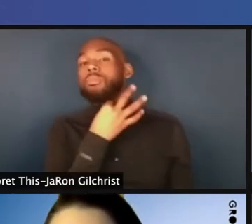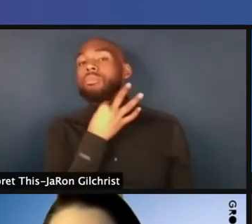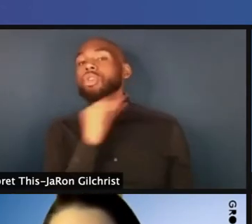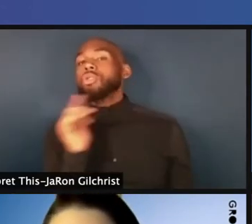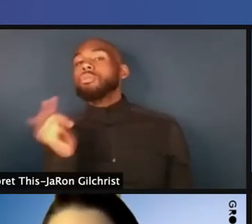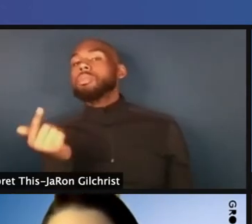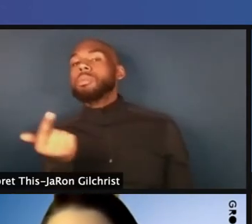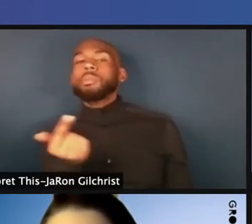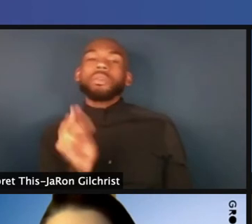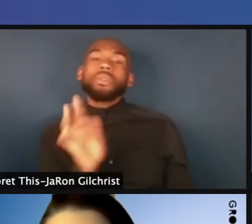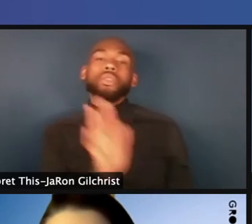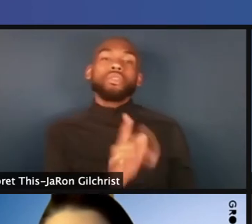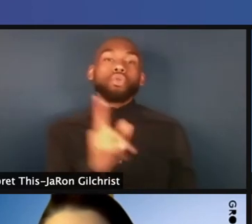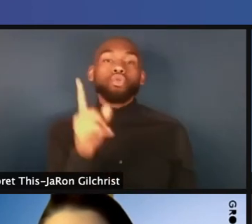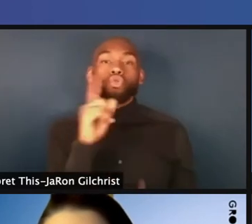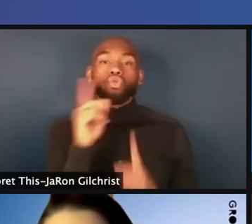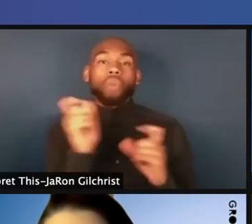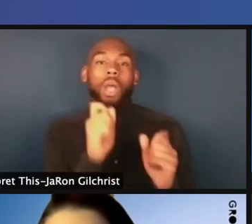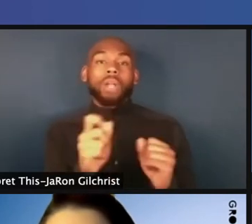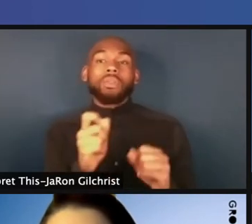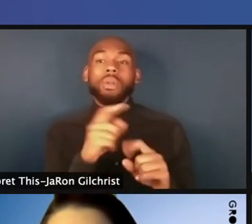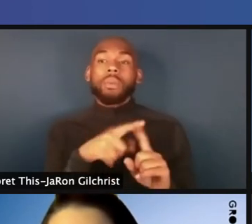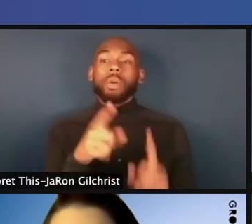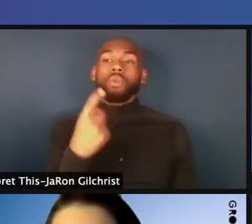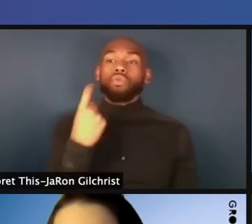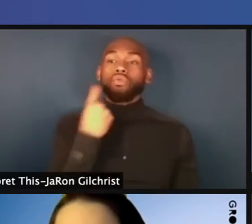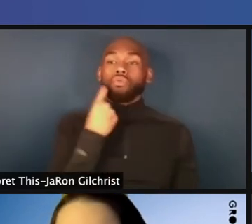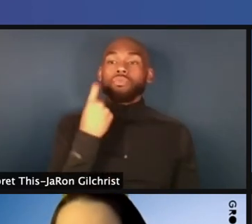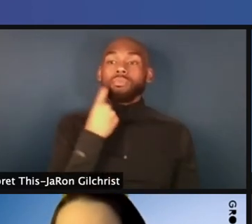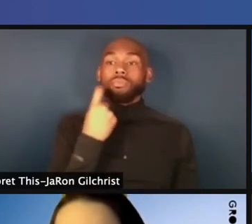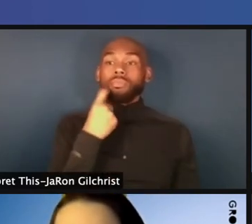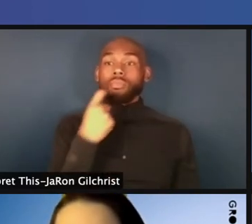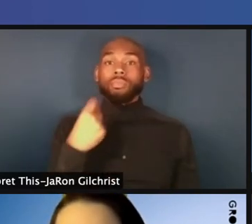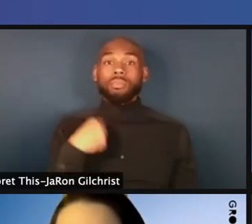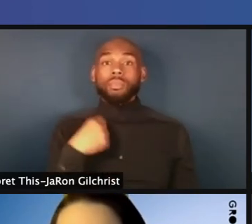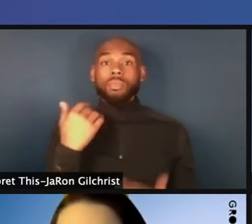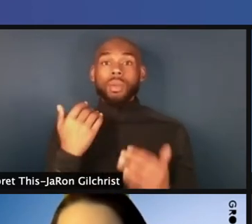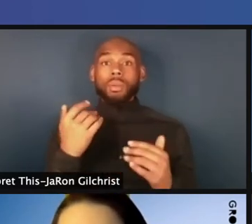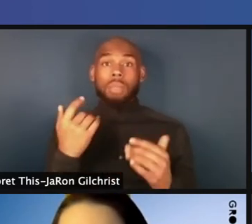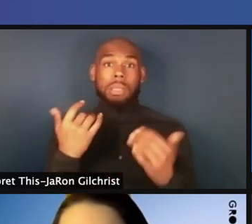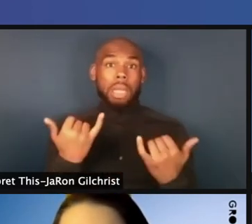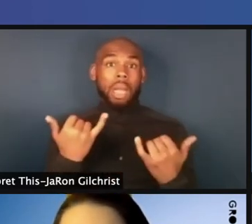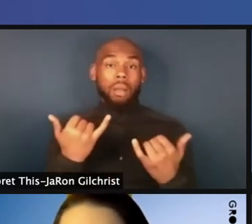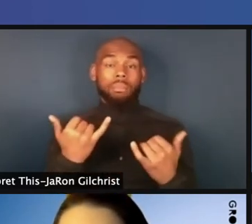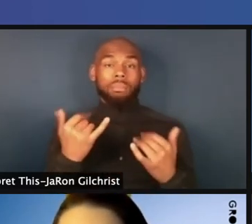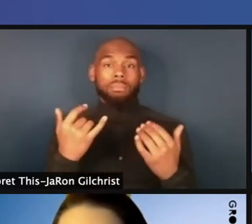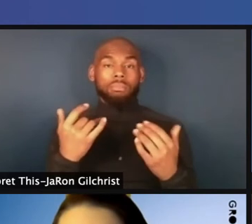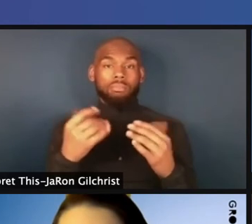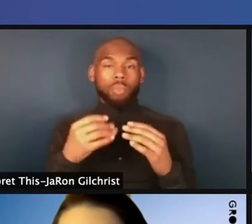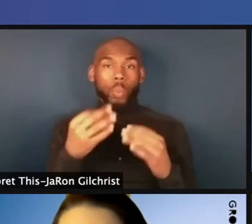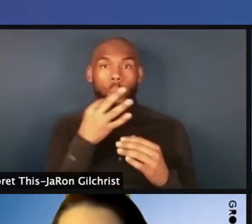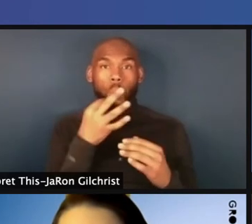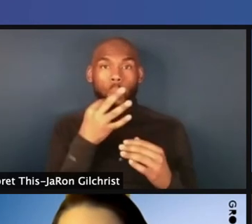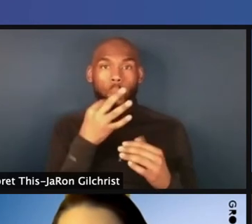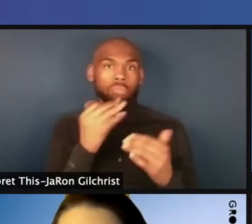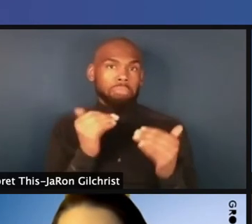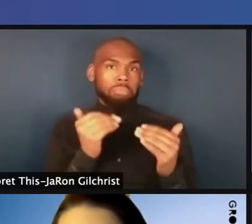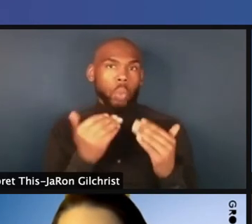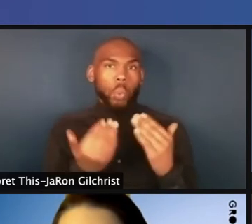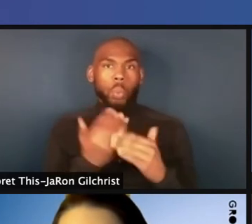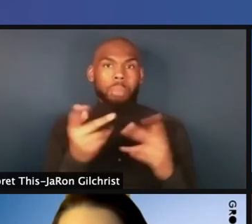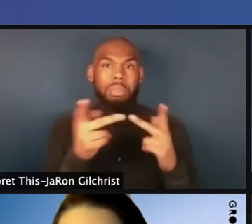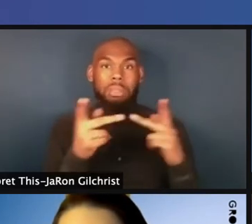strategies. Is, you know, recently up for a new position for myself here. I asked them where they get their funding from. And I